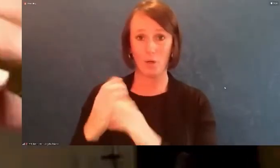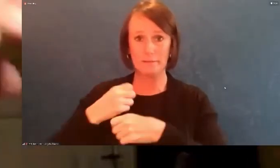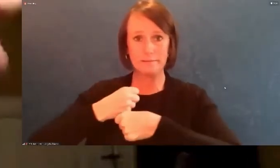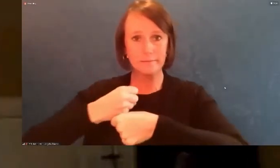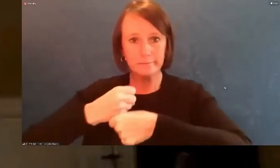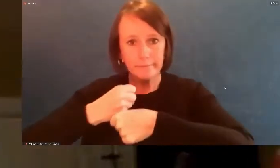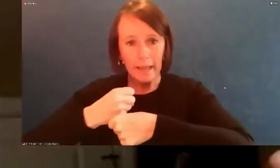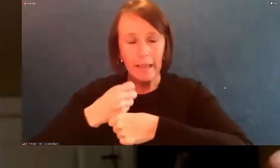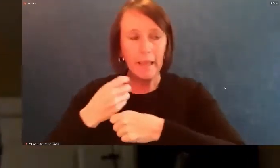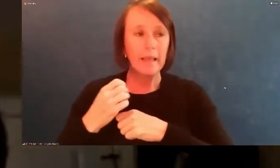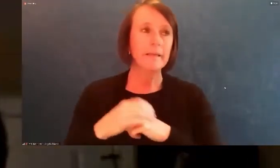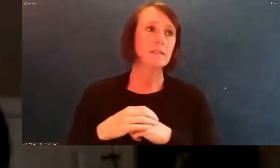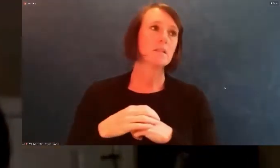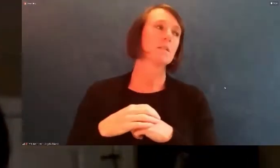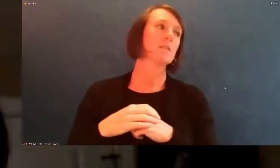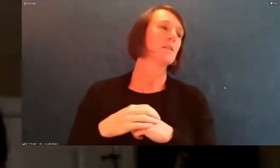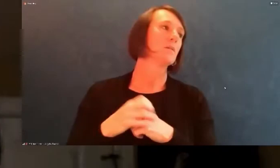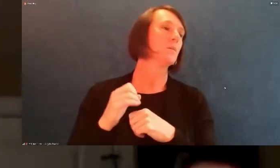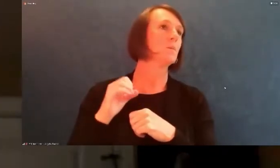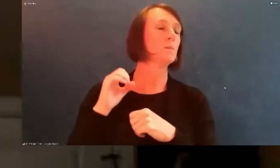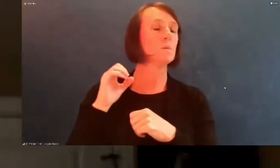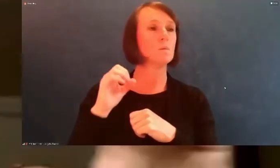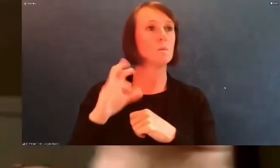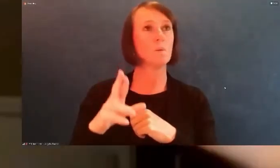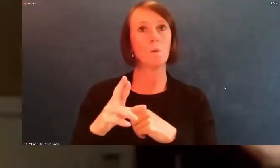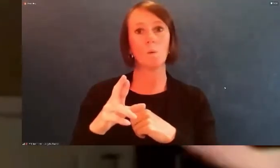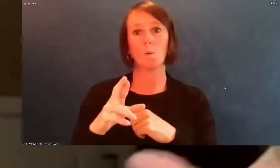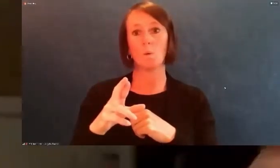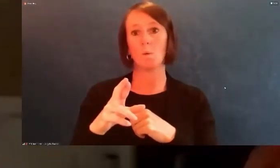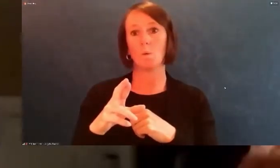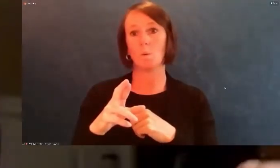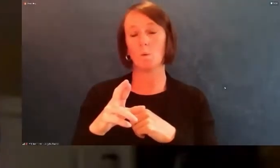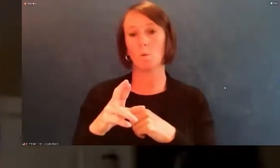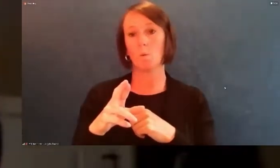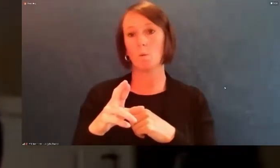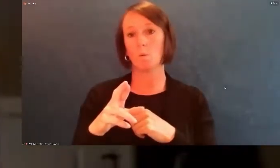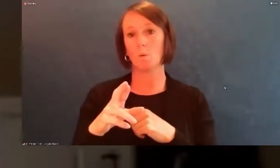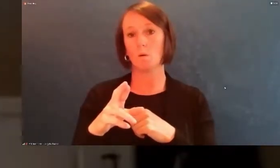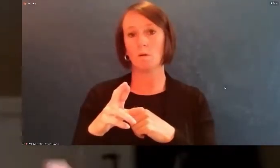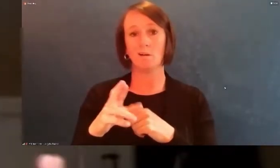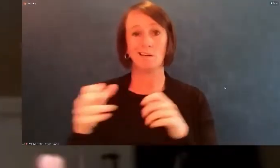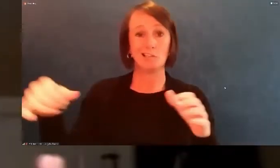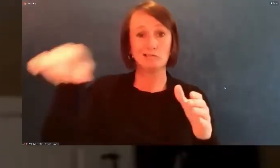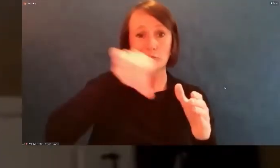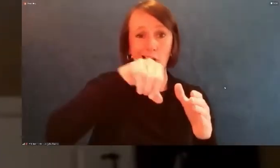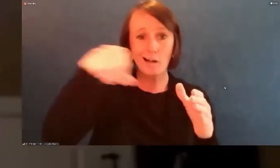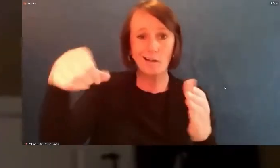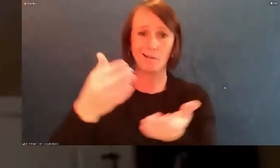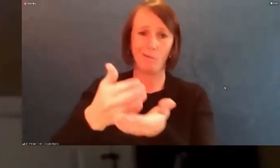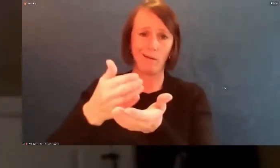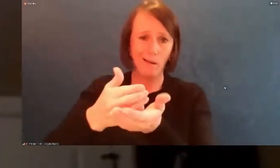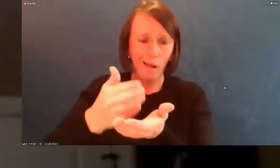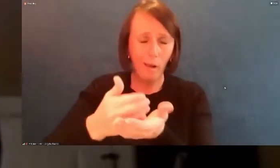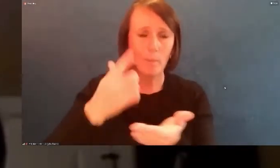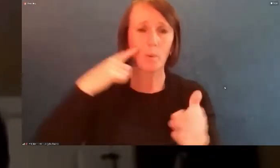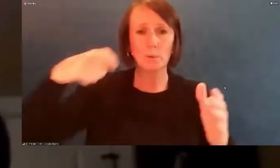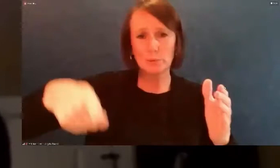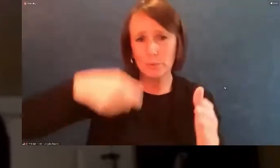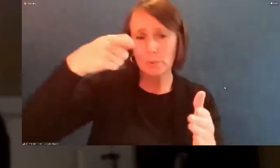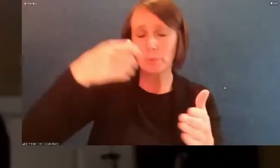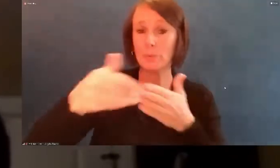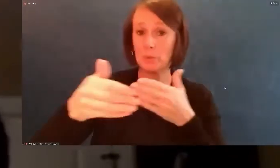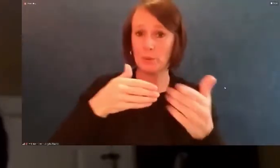a beautiful ladle or there's a beautiful water jug, everything that she created,